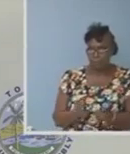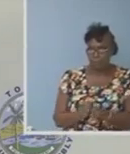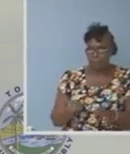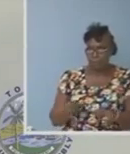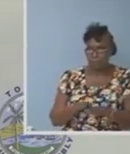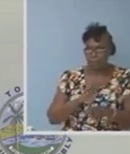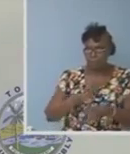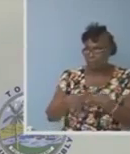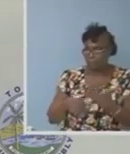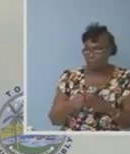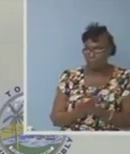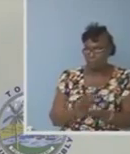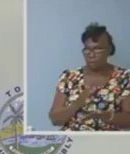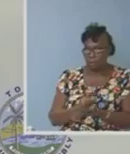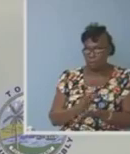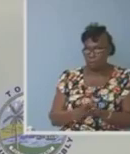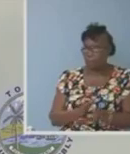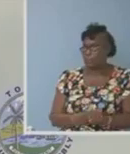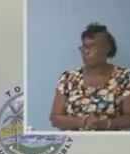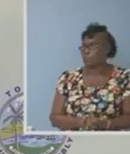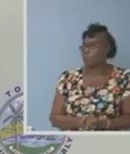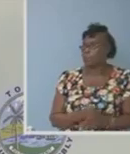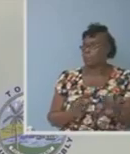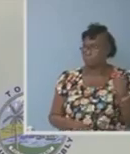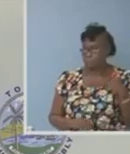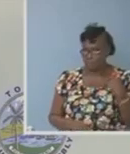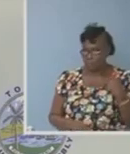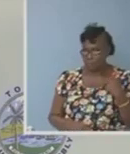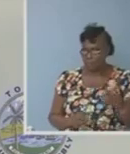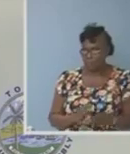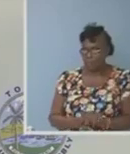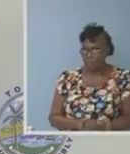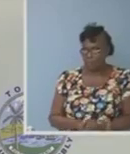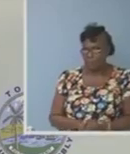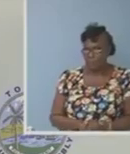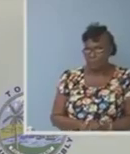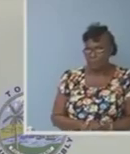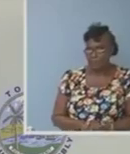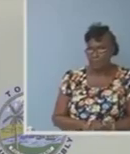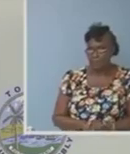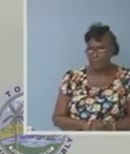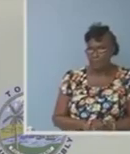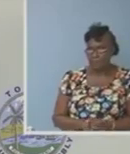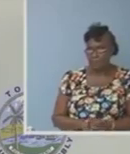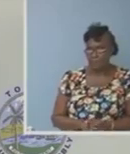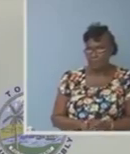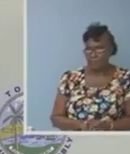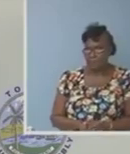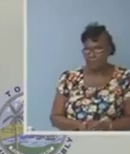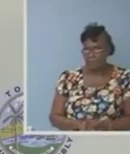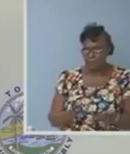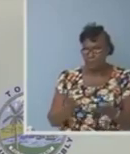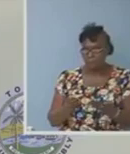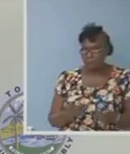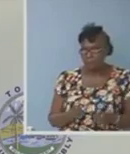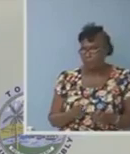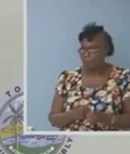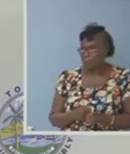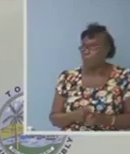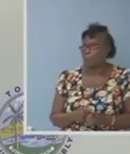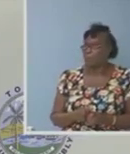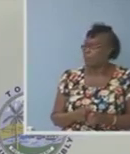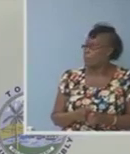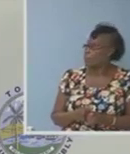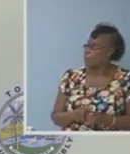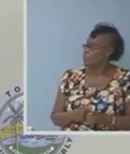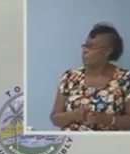all learning institutions in Trinidad and Tobago. And I really want to emphasize all, because at this point in time,